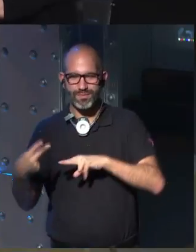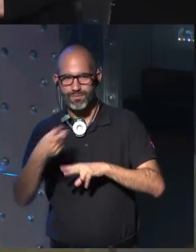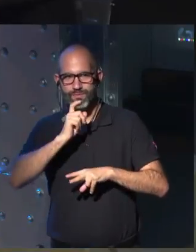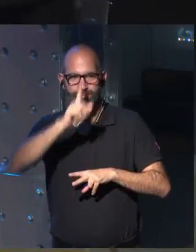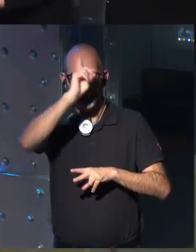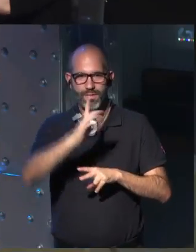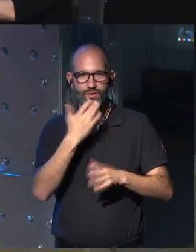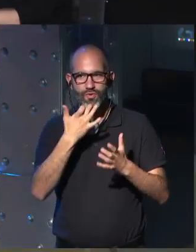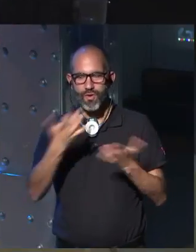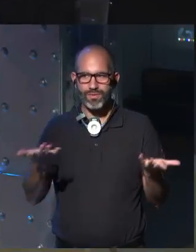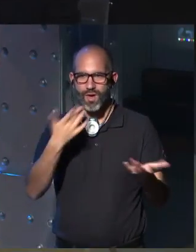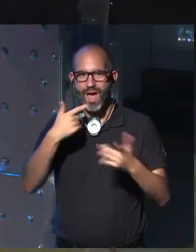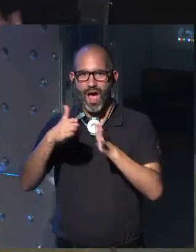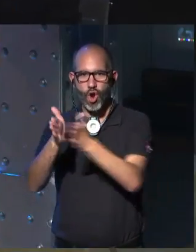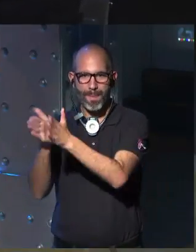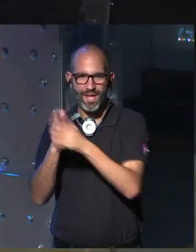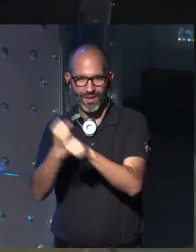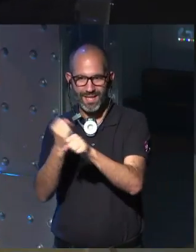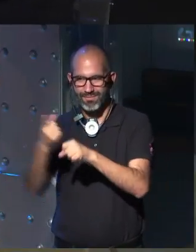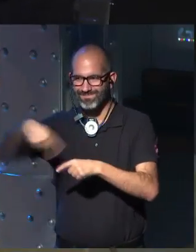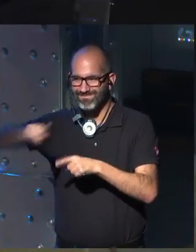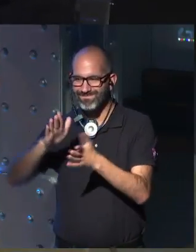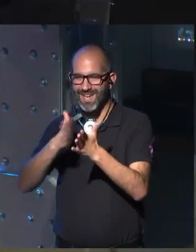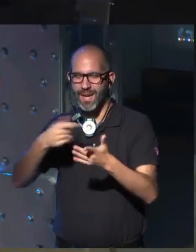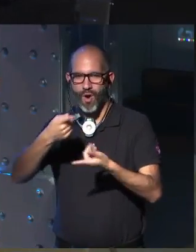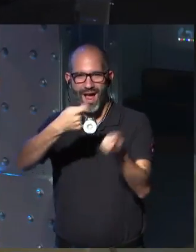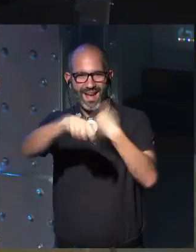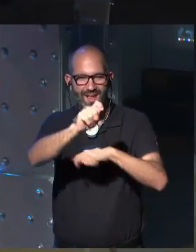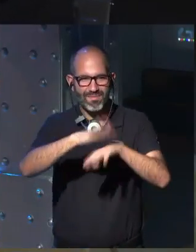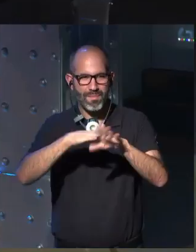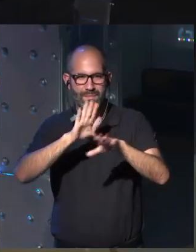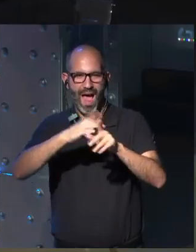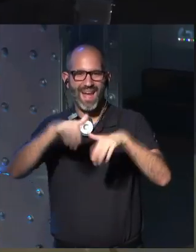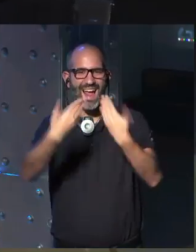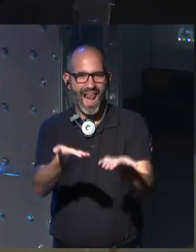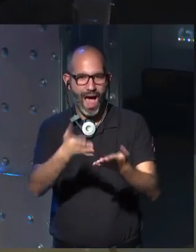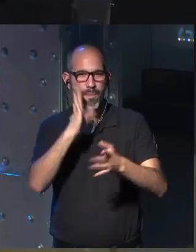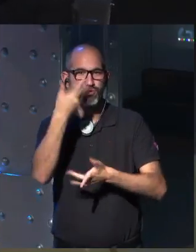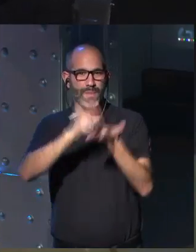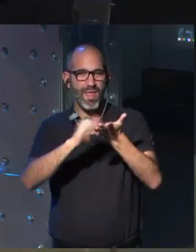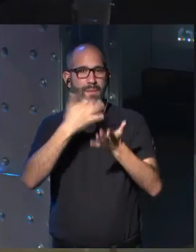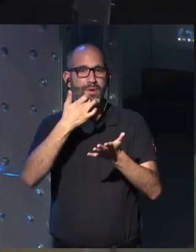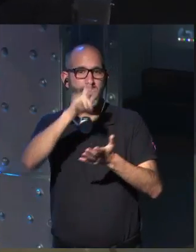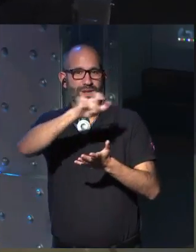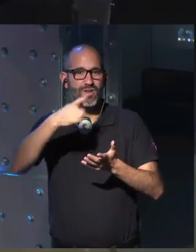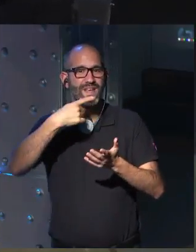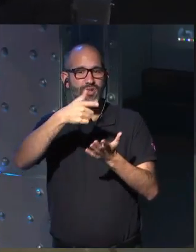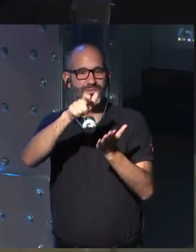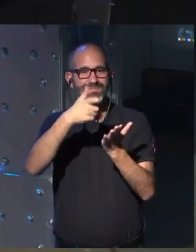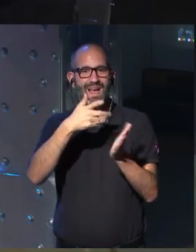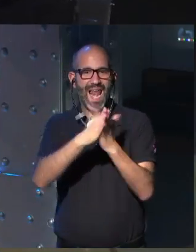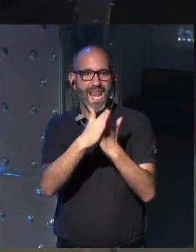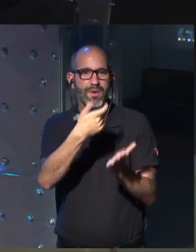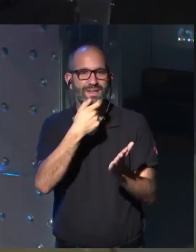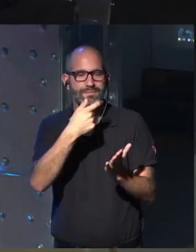strengthened my thoughts, and then I talked it over with Borja and Jose Antonio. We want to give this book to a lot more people who aren't able to read the book